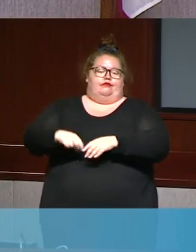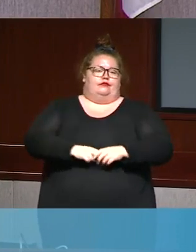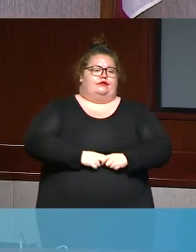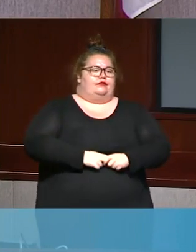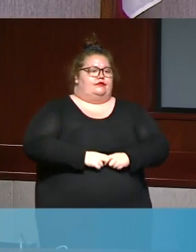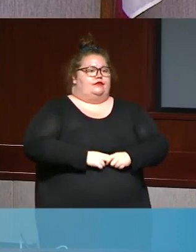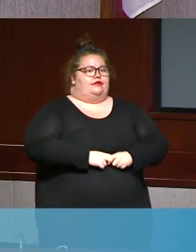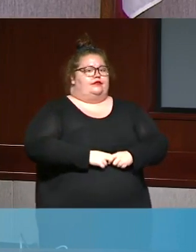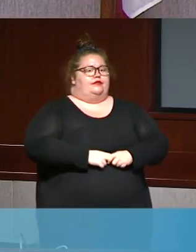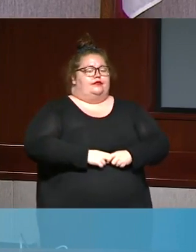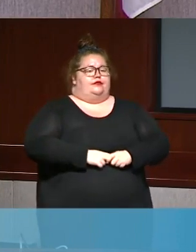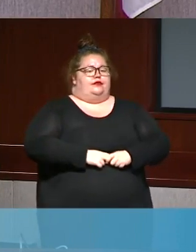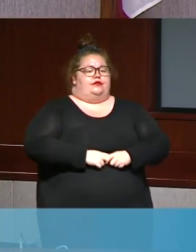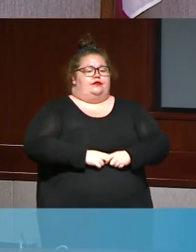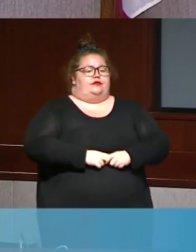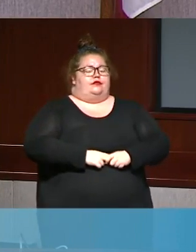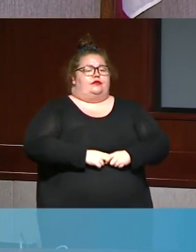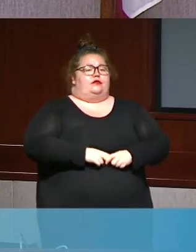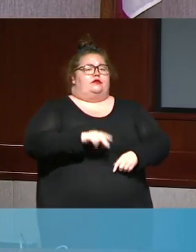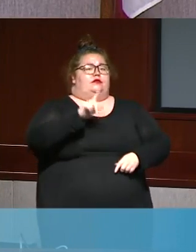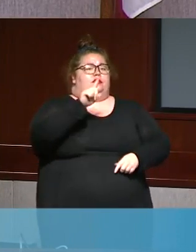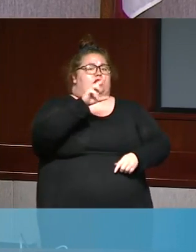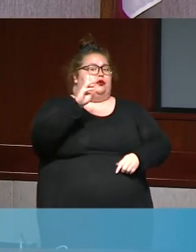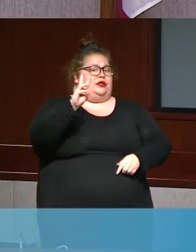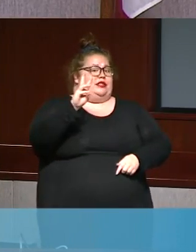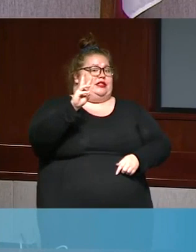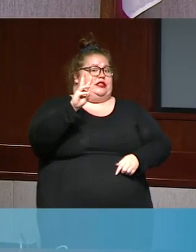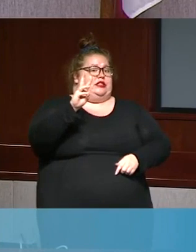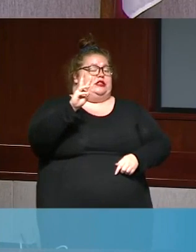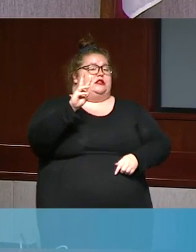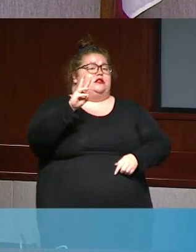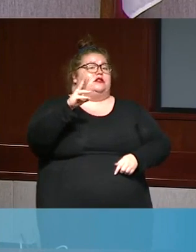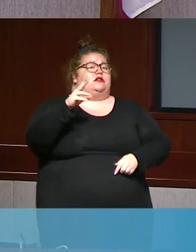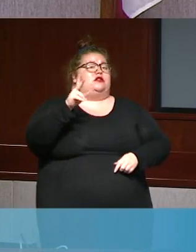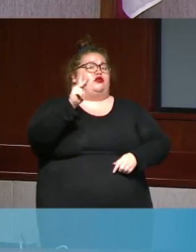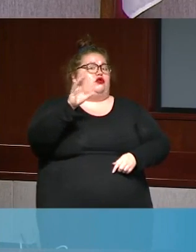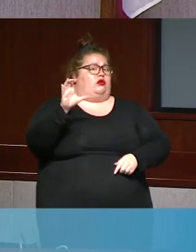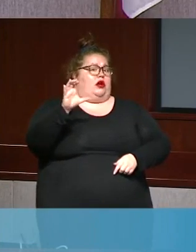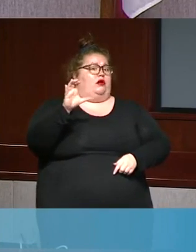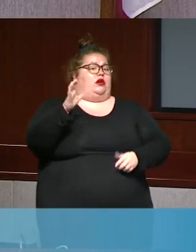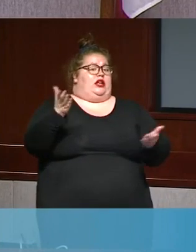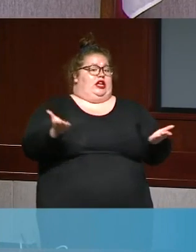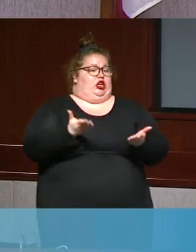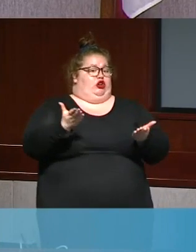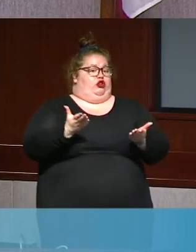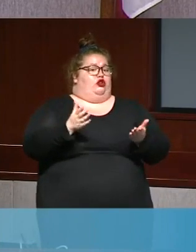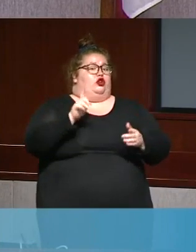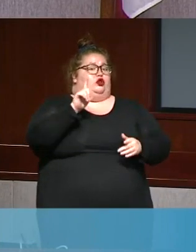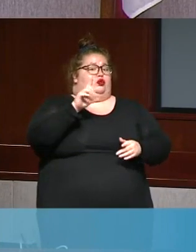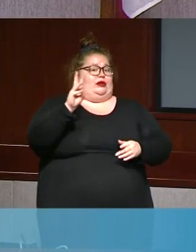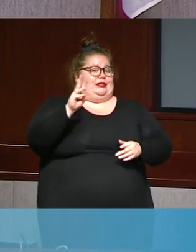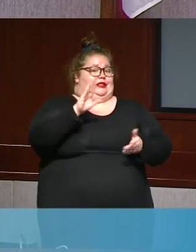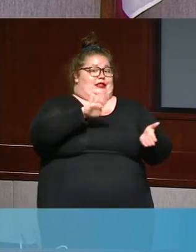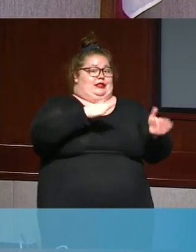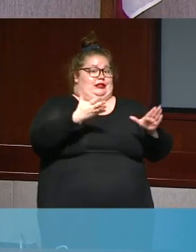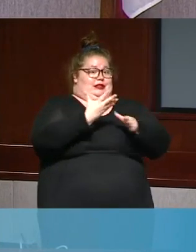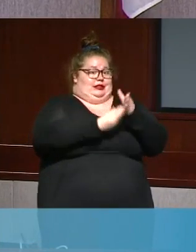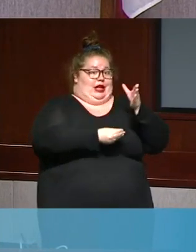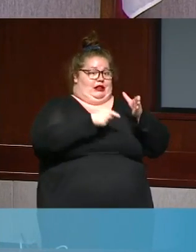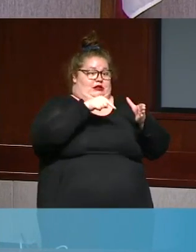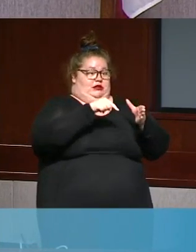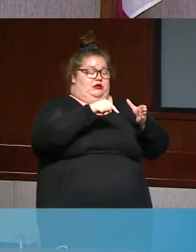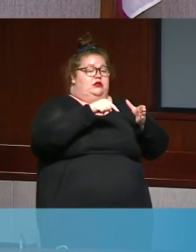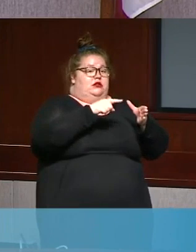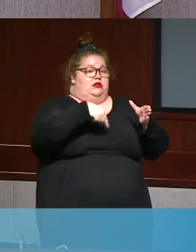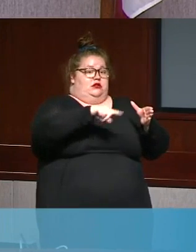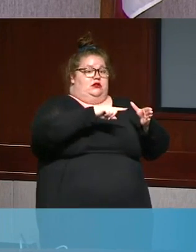As of today, 26 or 55% of Kern County's total 47 deaths are related